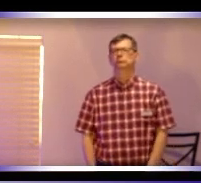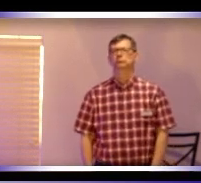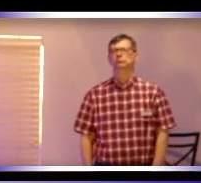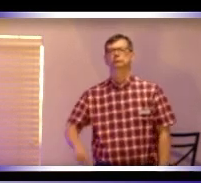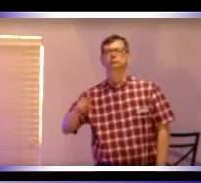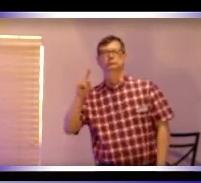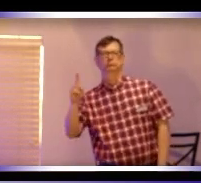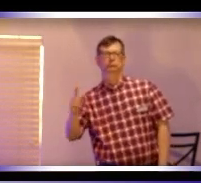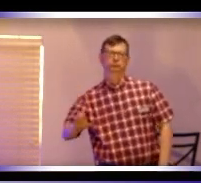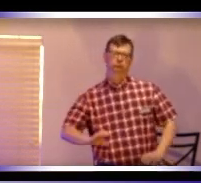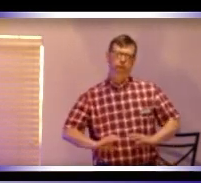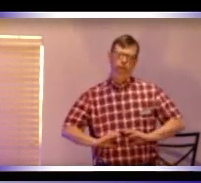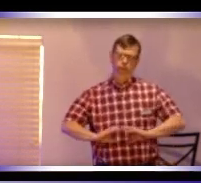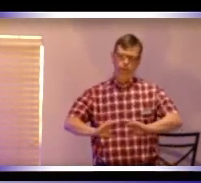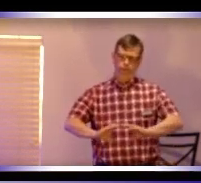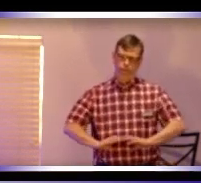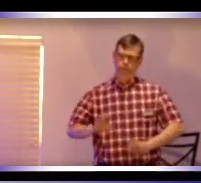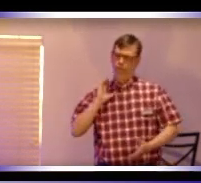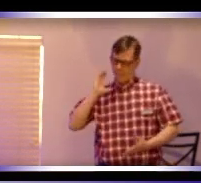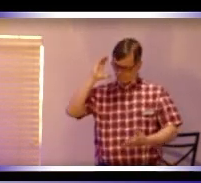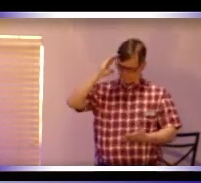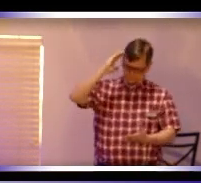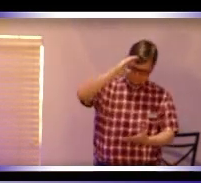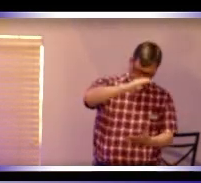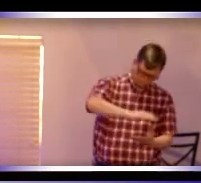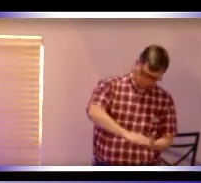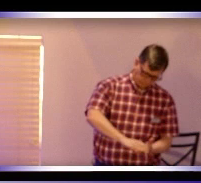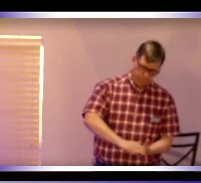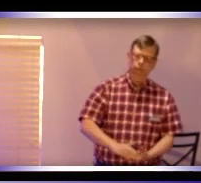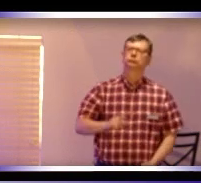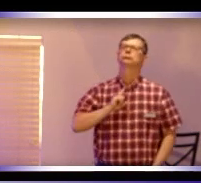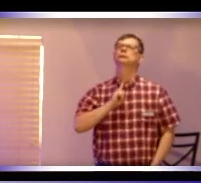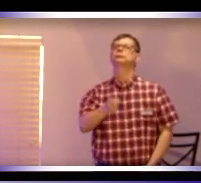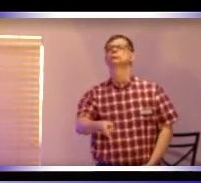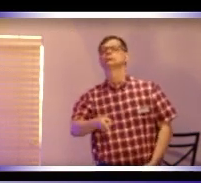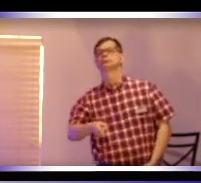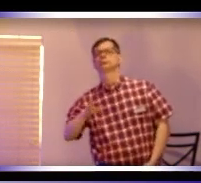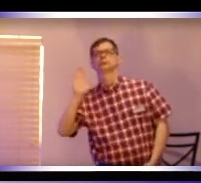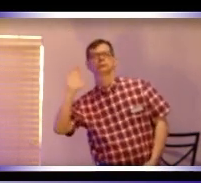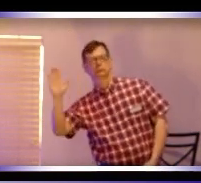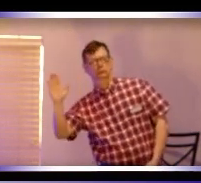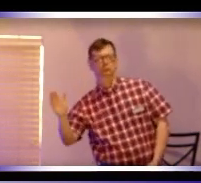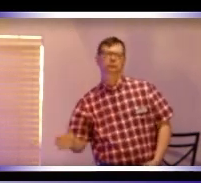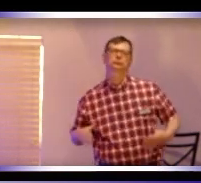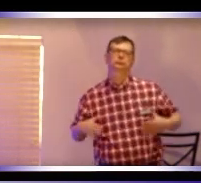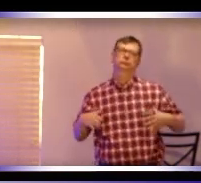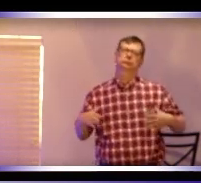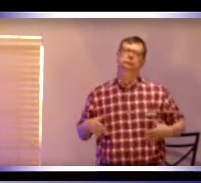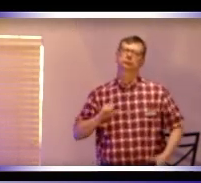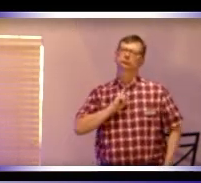One of our core beliefs is that life is indeed a